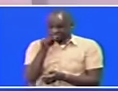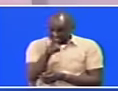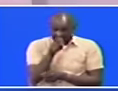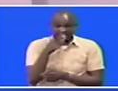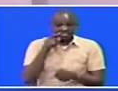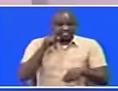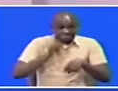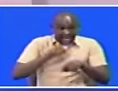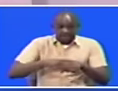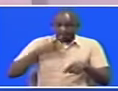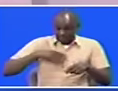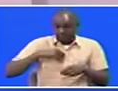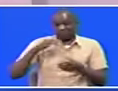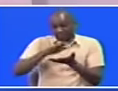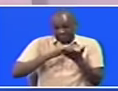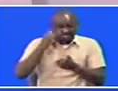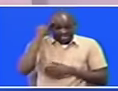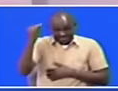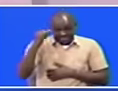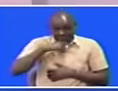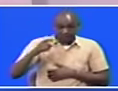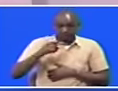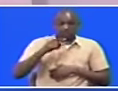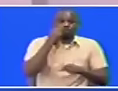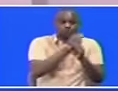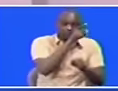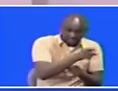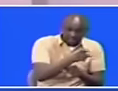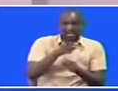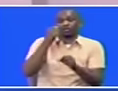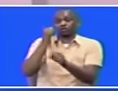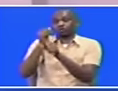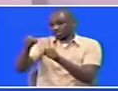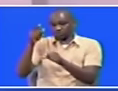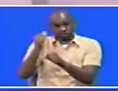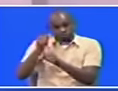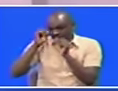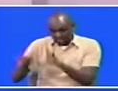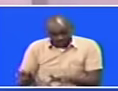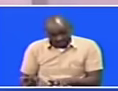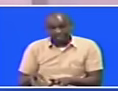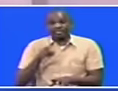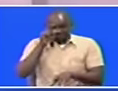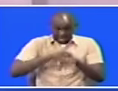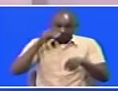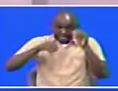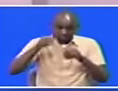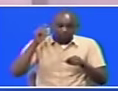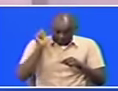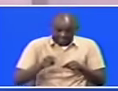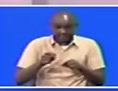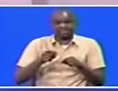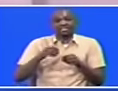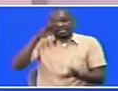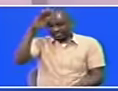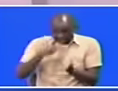once they have some basic ideas about the do's and don'ts on the election day, we should be able to mitigate or